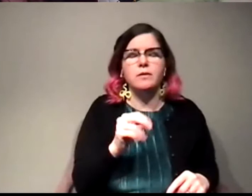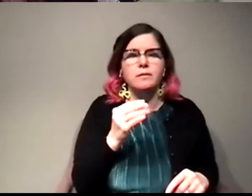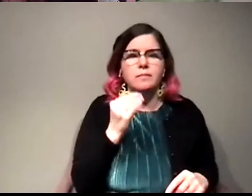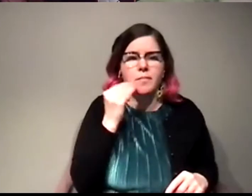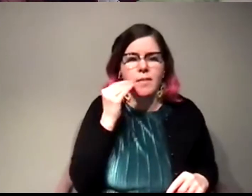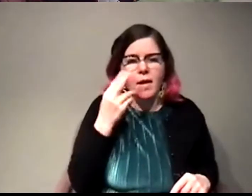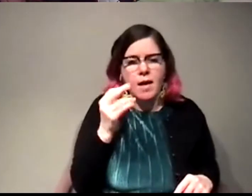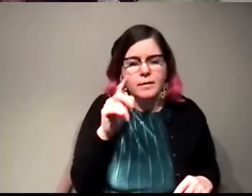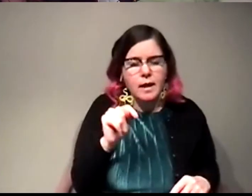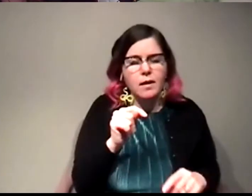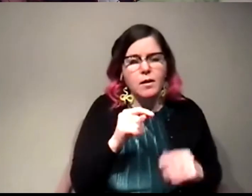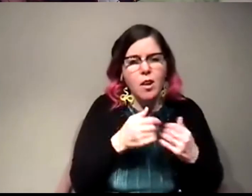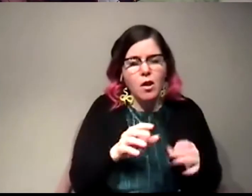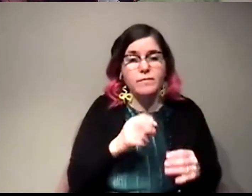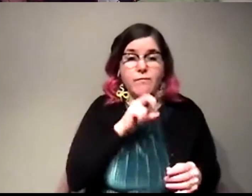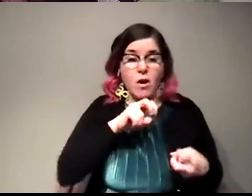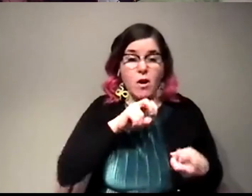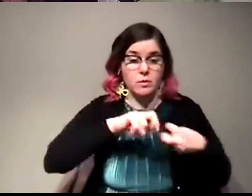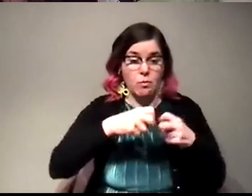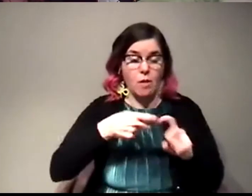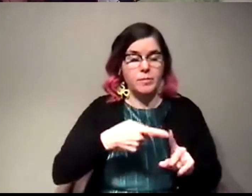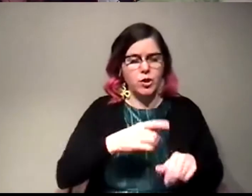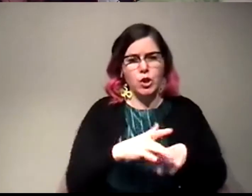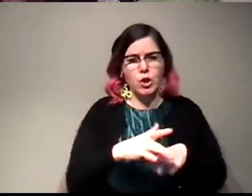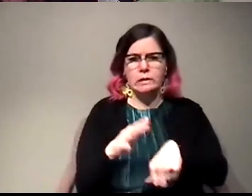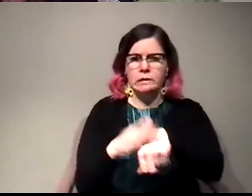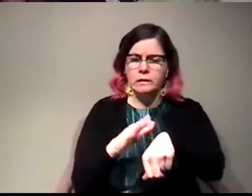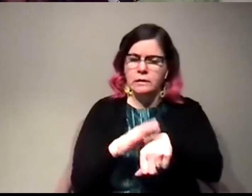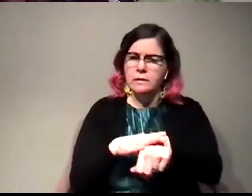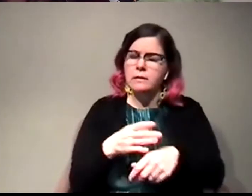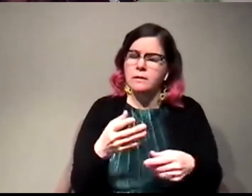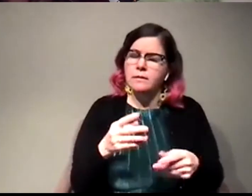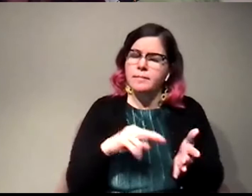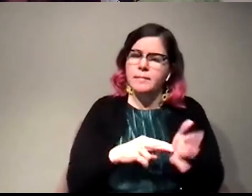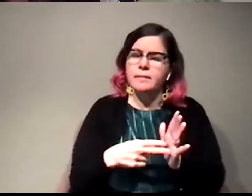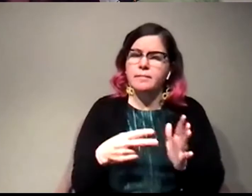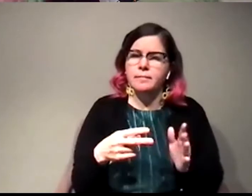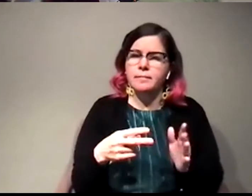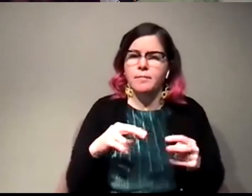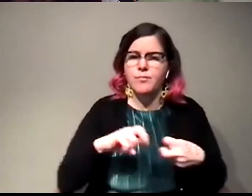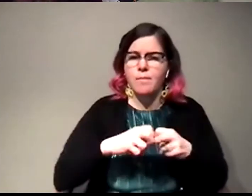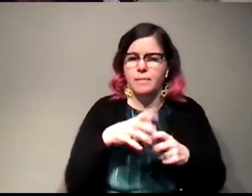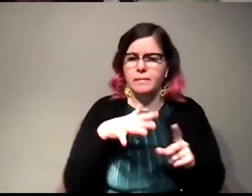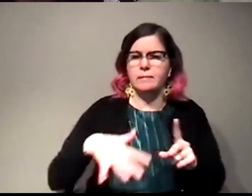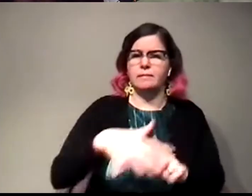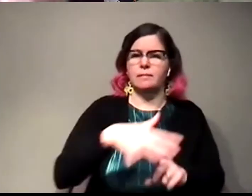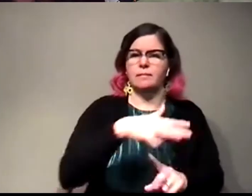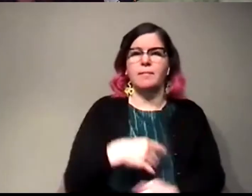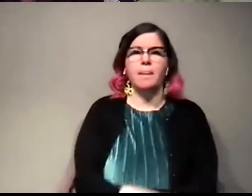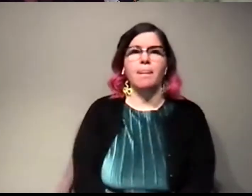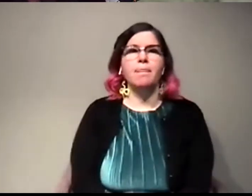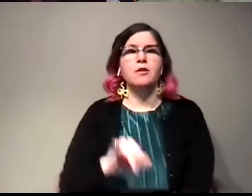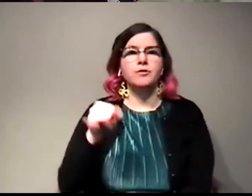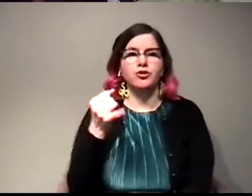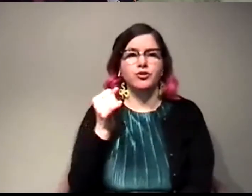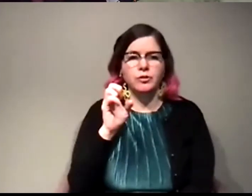So when the frogs start having problems, it's an early warning sign that there are problems in the ecosystem. for sure. Jenny would like